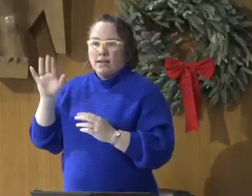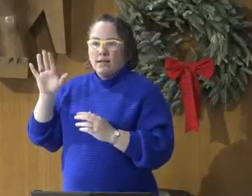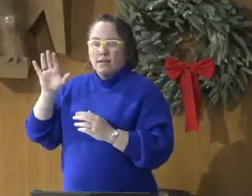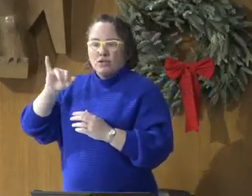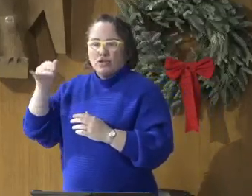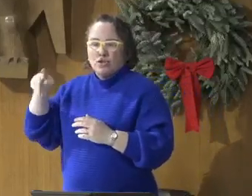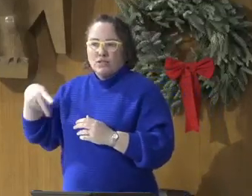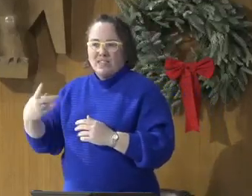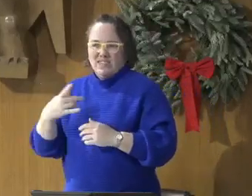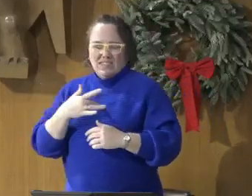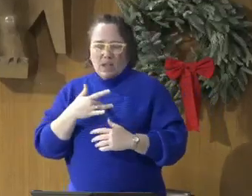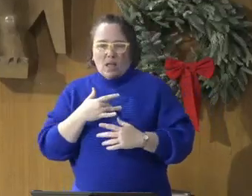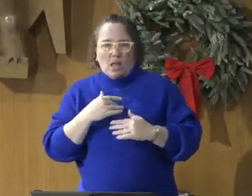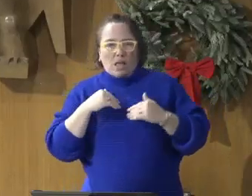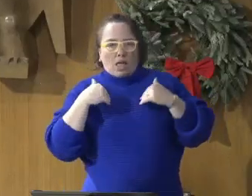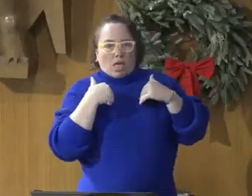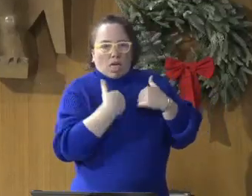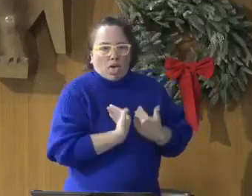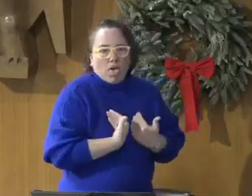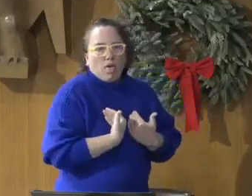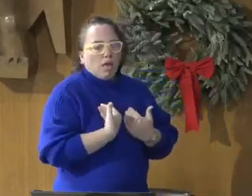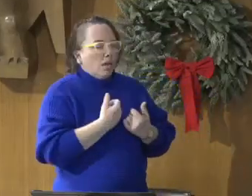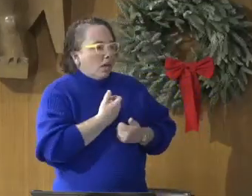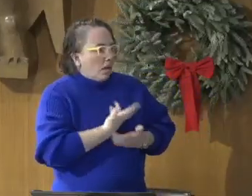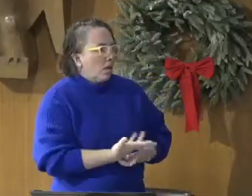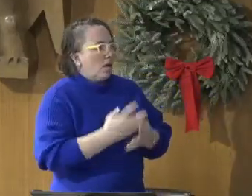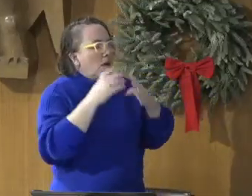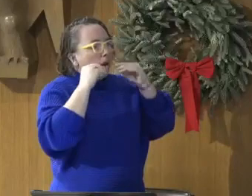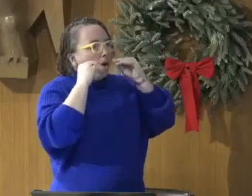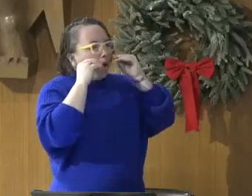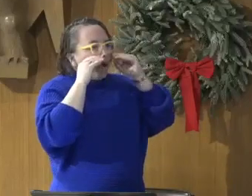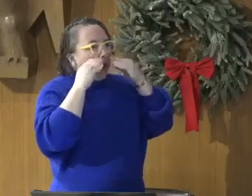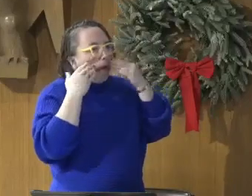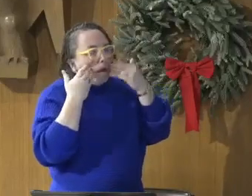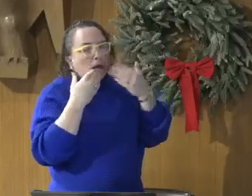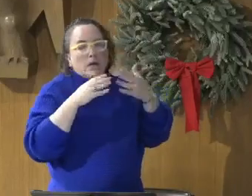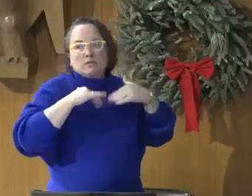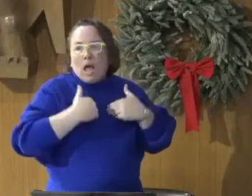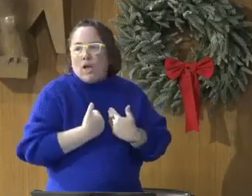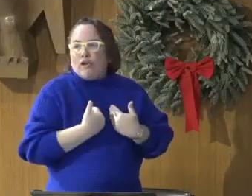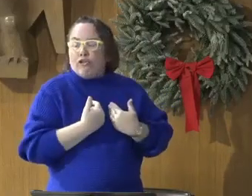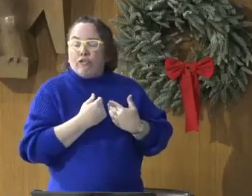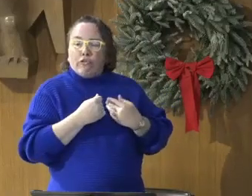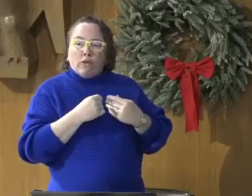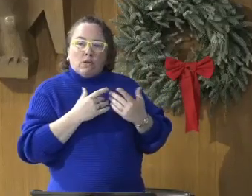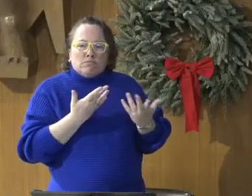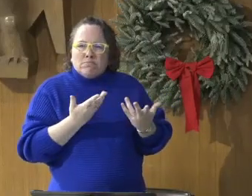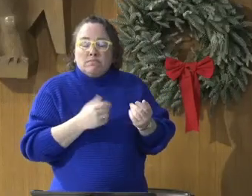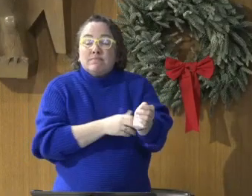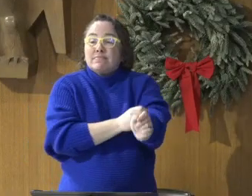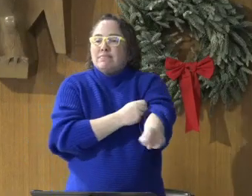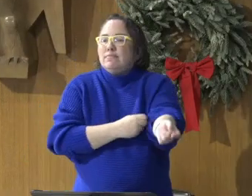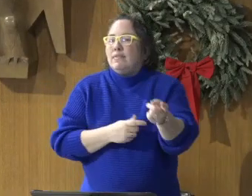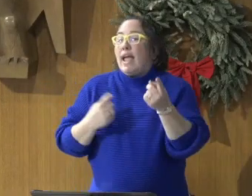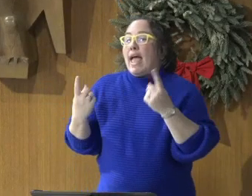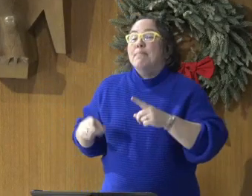There's this internet meme that goes around this time of year where the wise women